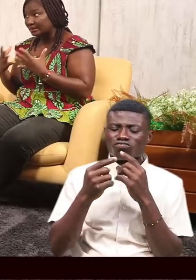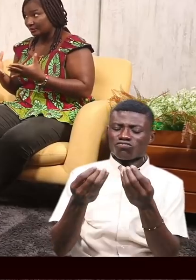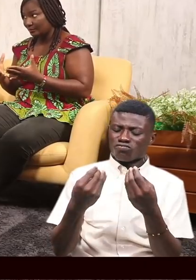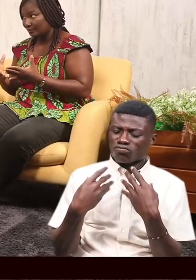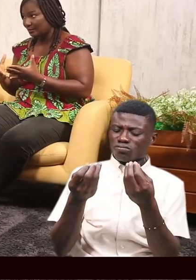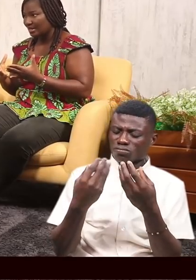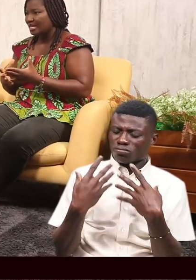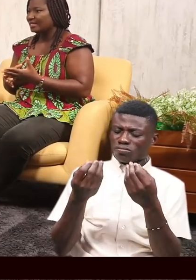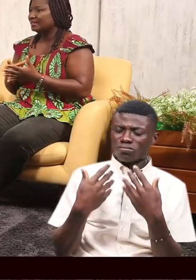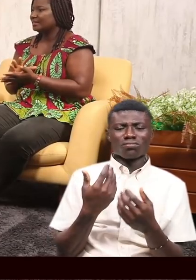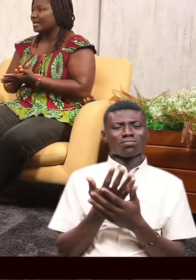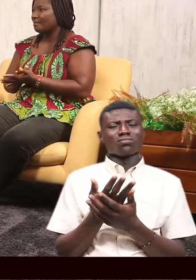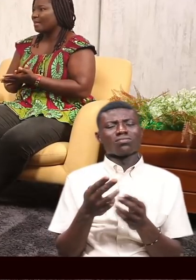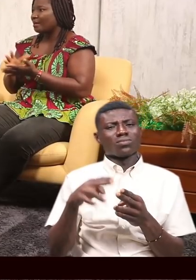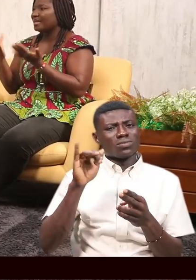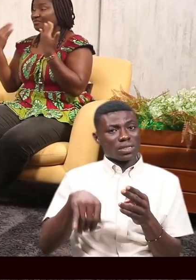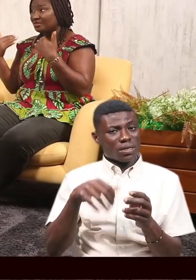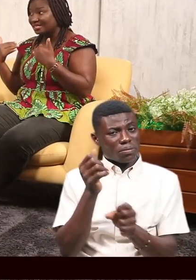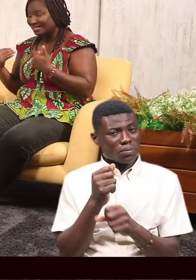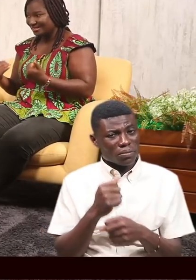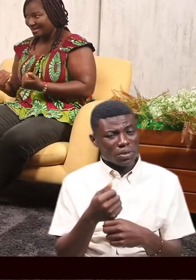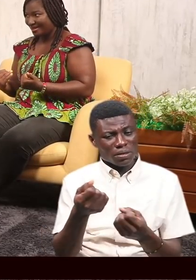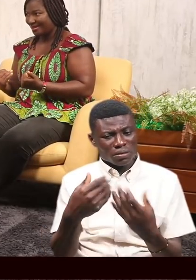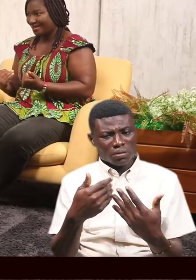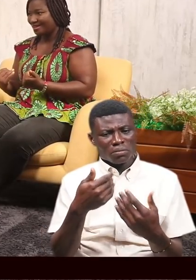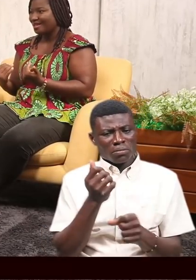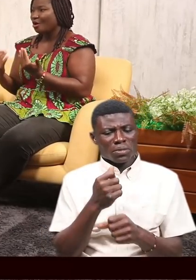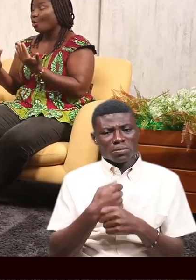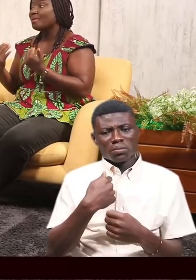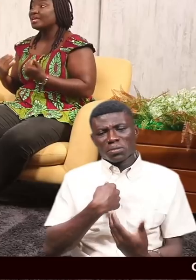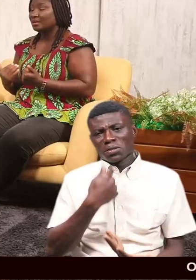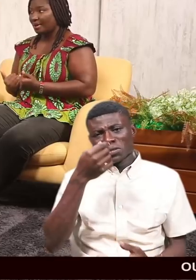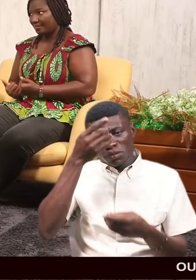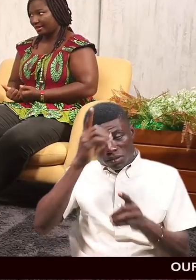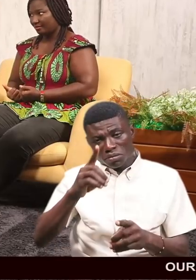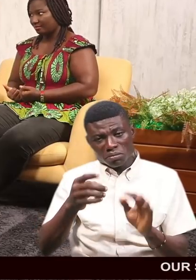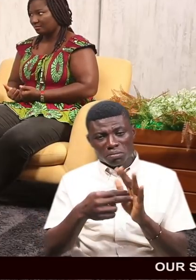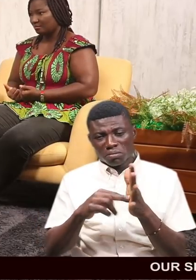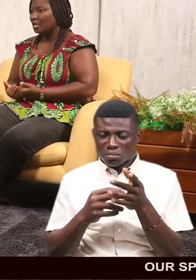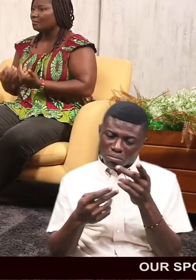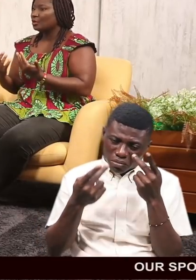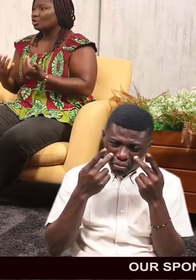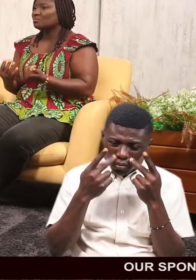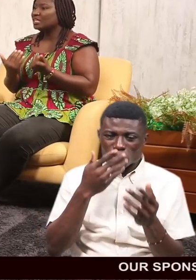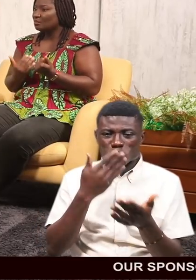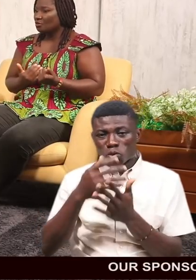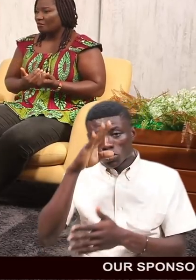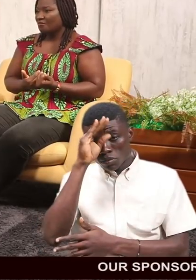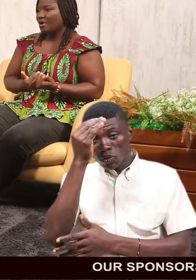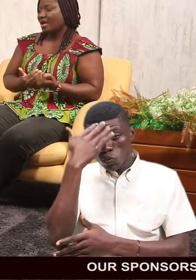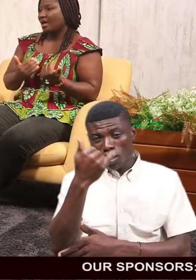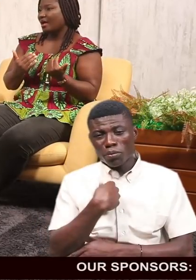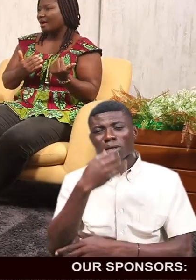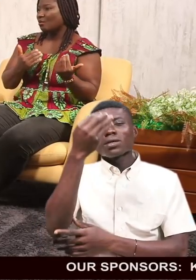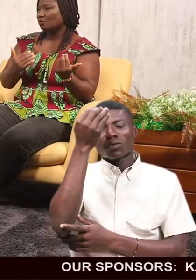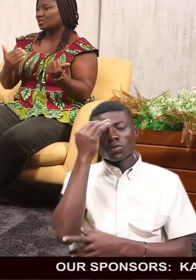ne ade no nti e ma me adwin say obey ni papa okay because minim